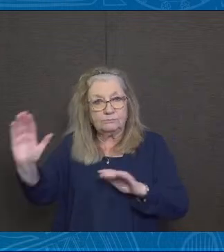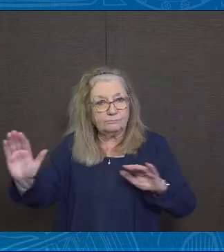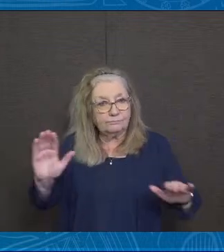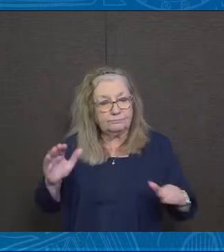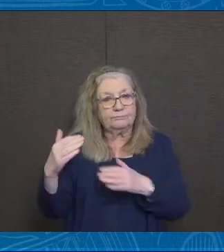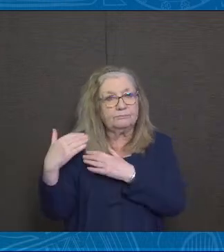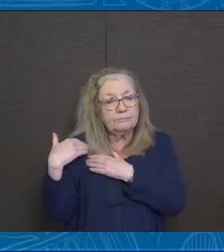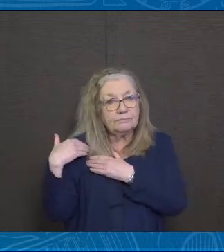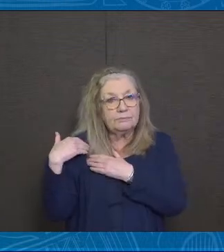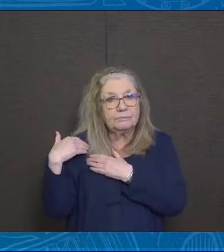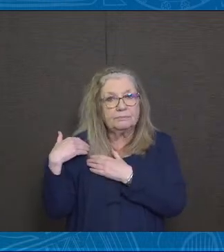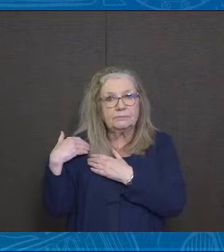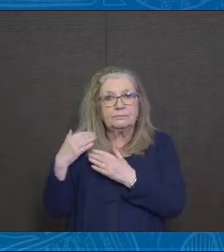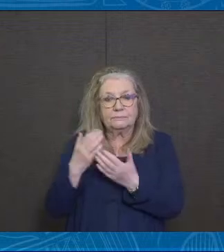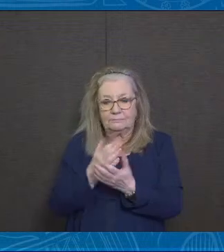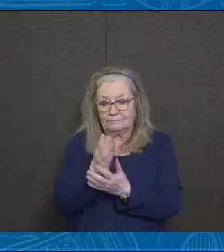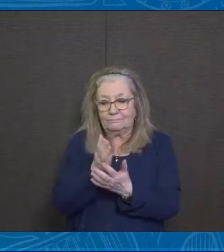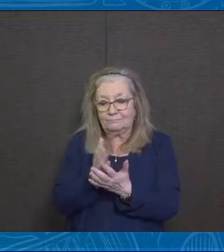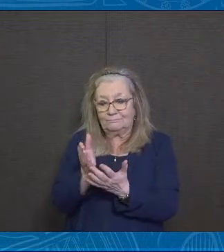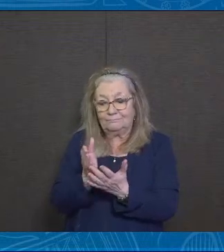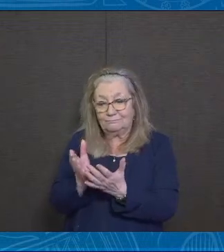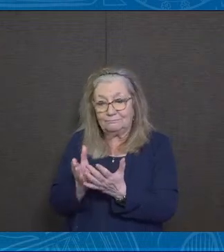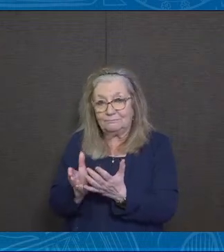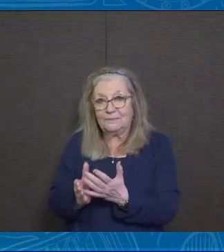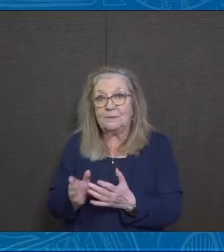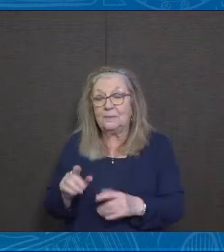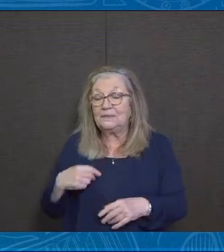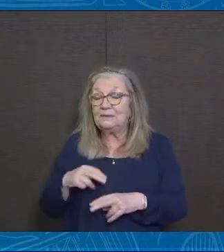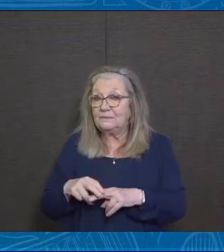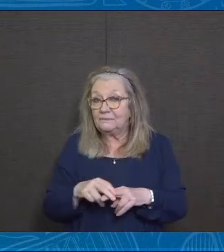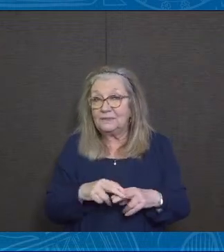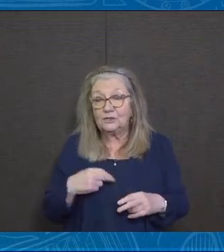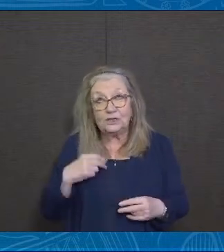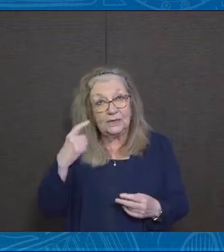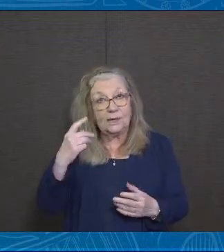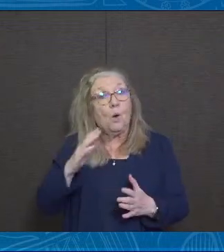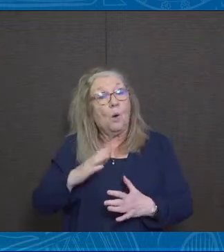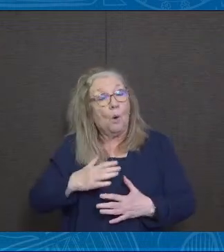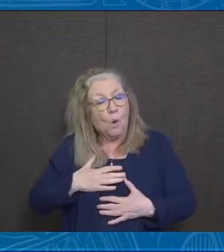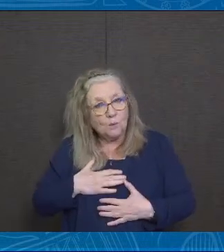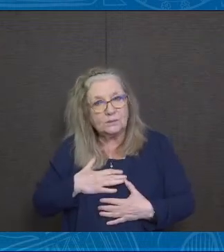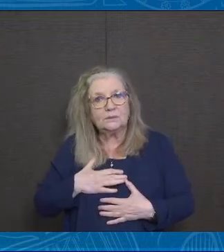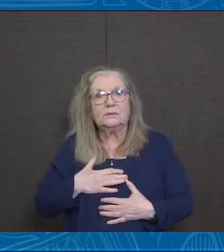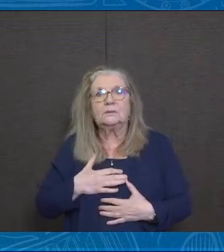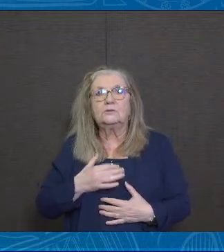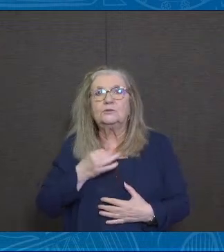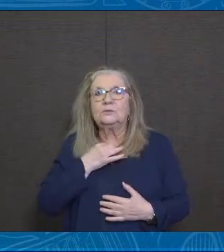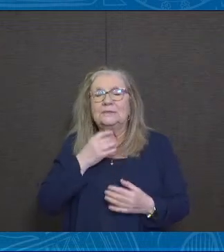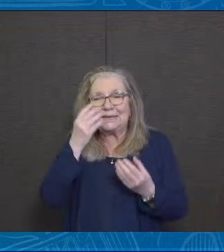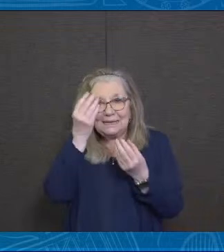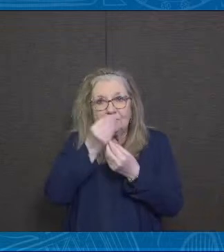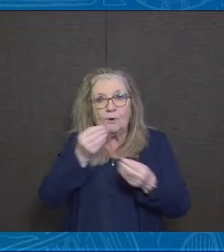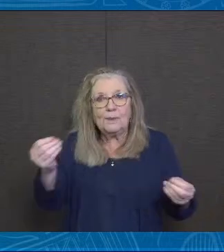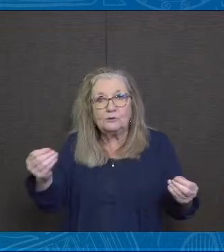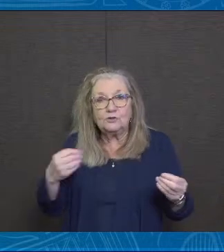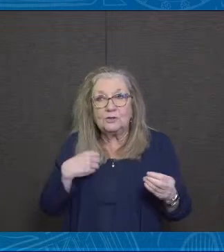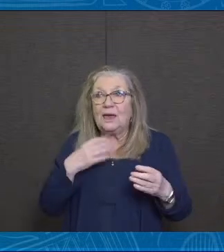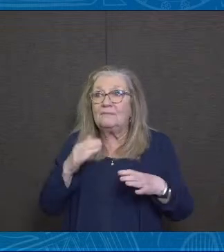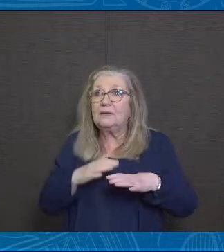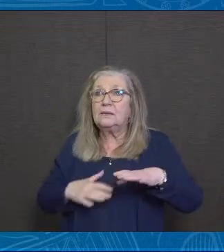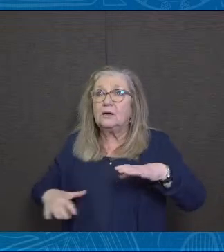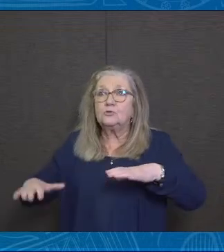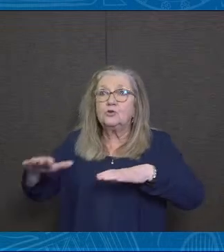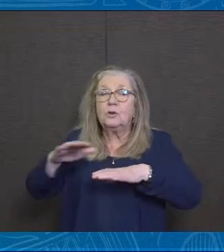address. Fiji is also designing its own disaster risk information system using nationally agreed disaster